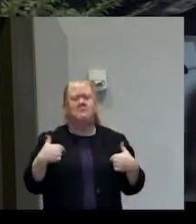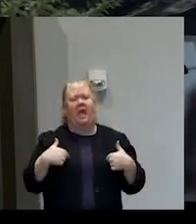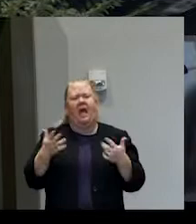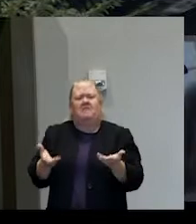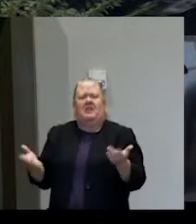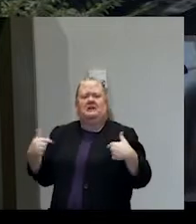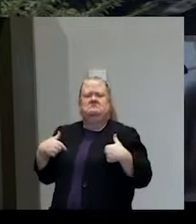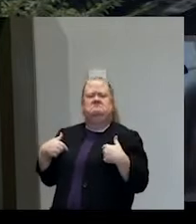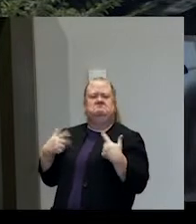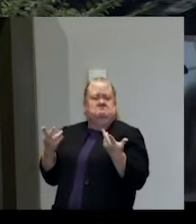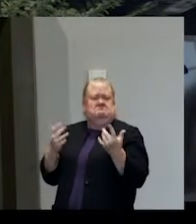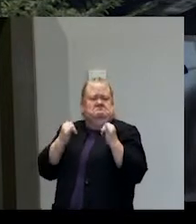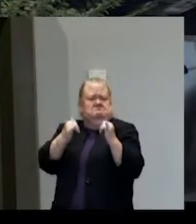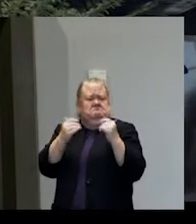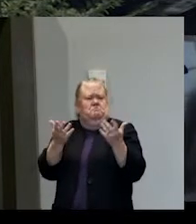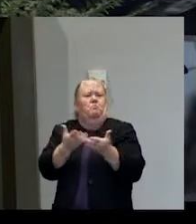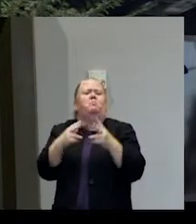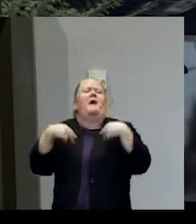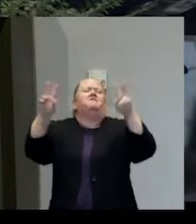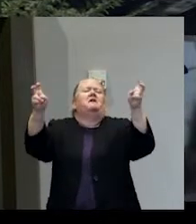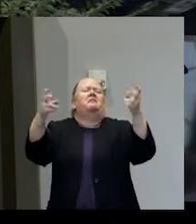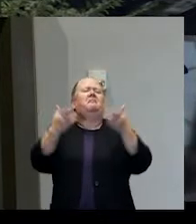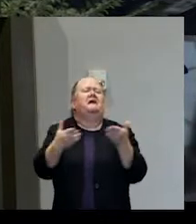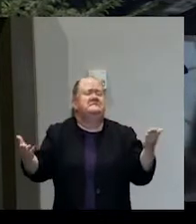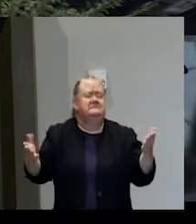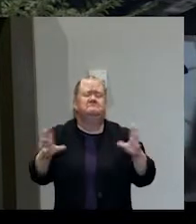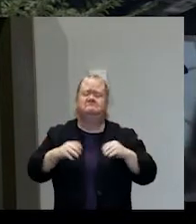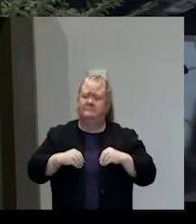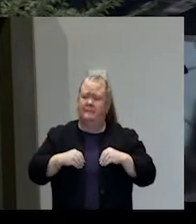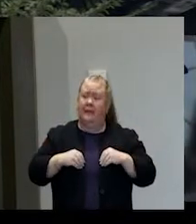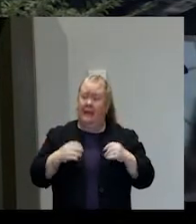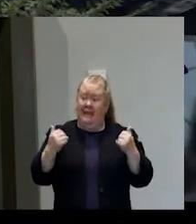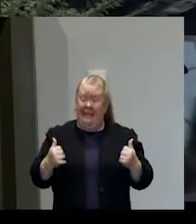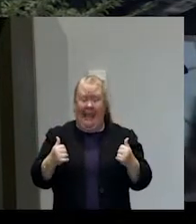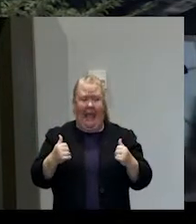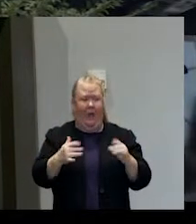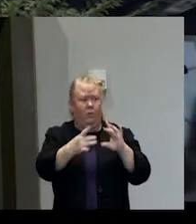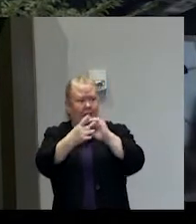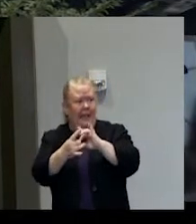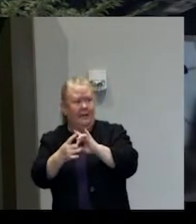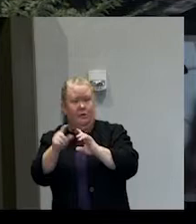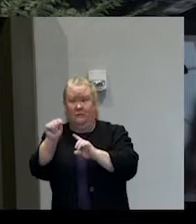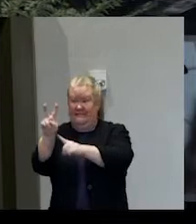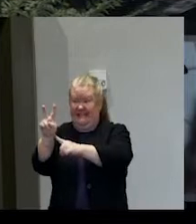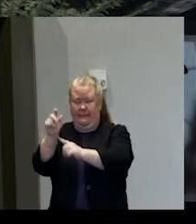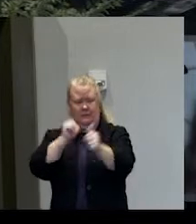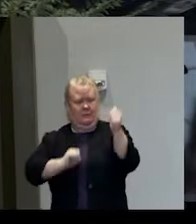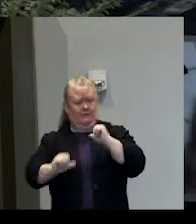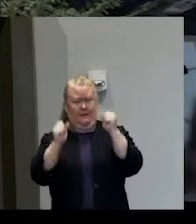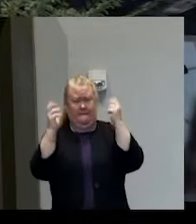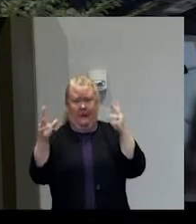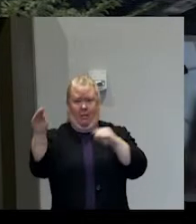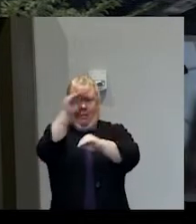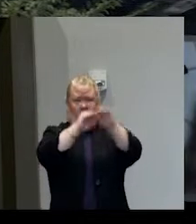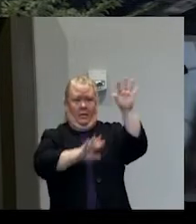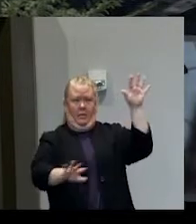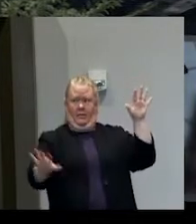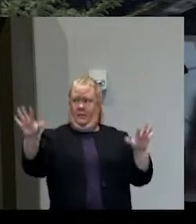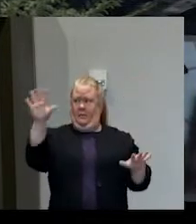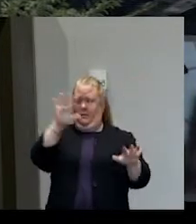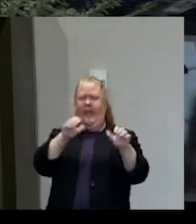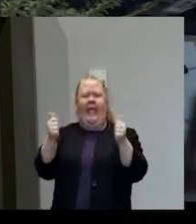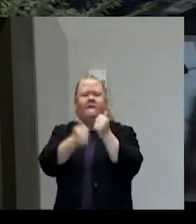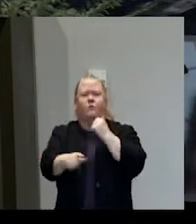things. And in a place that we're in doing the television show where there's so many moving parts, and it should be everyone needs